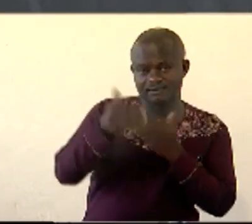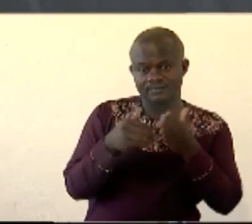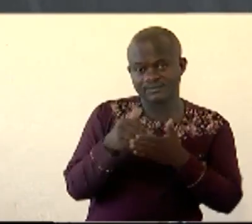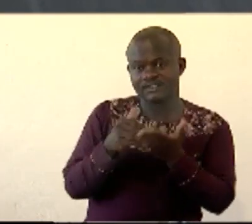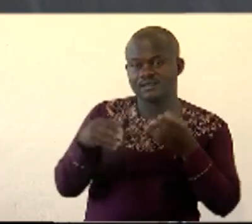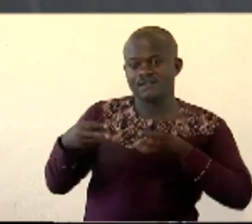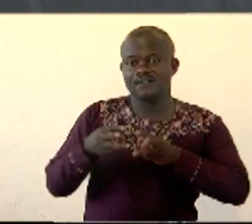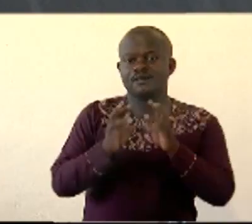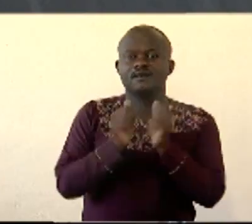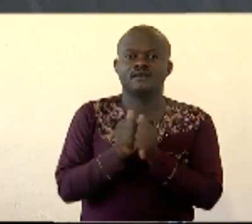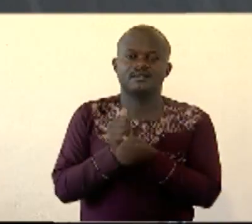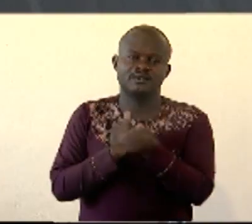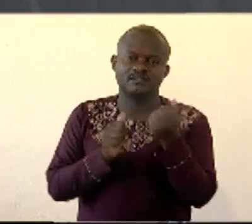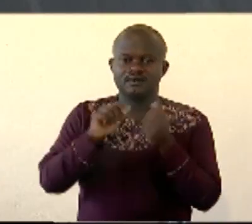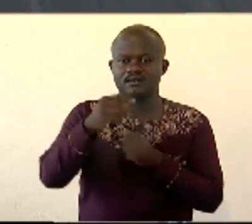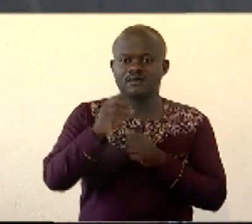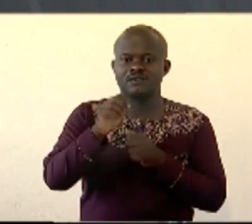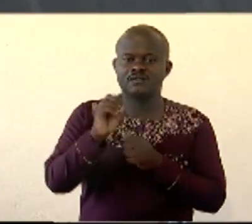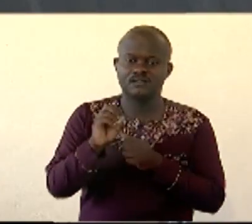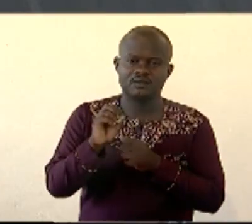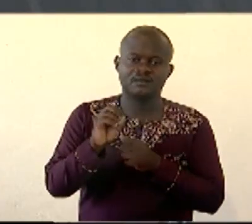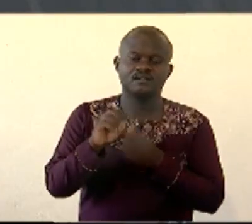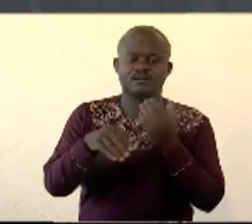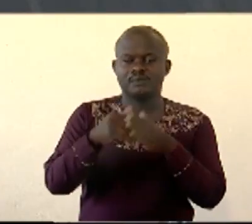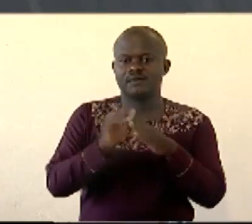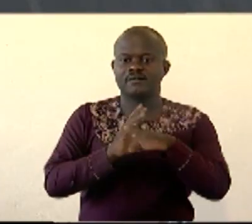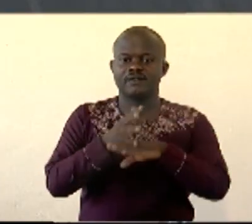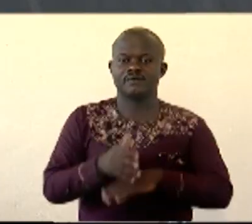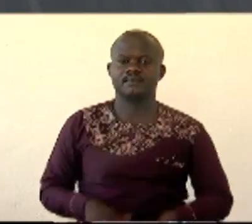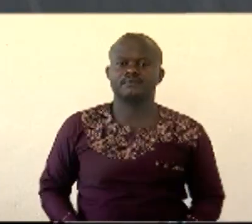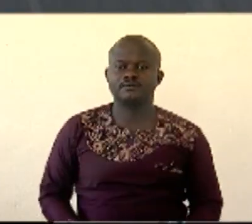way, the rate of photosynthesis is going to be affected.